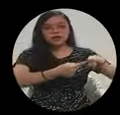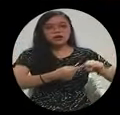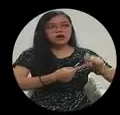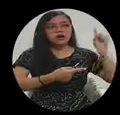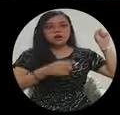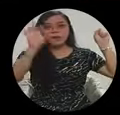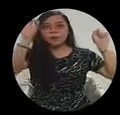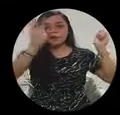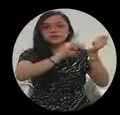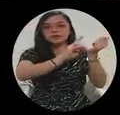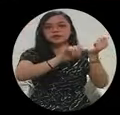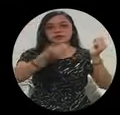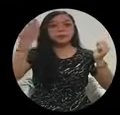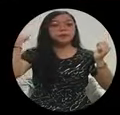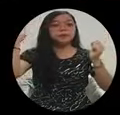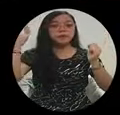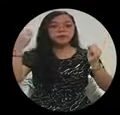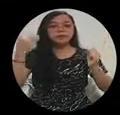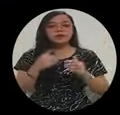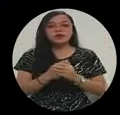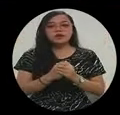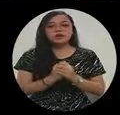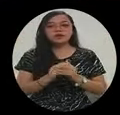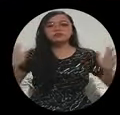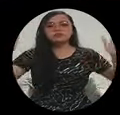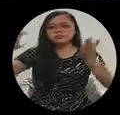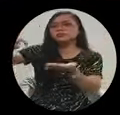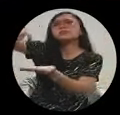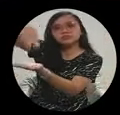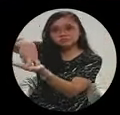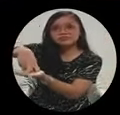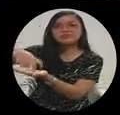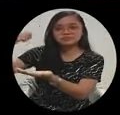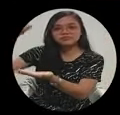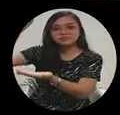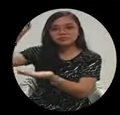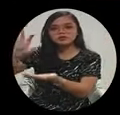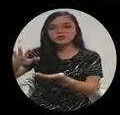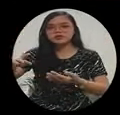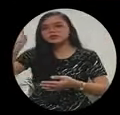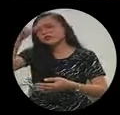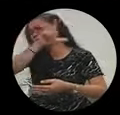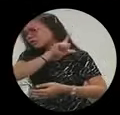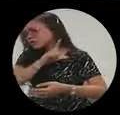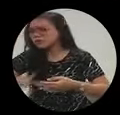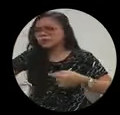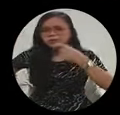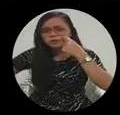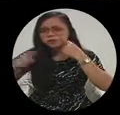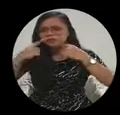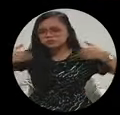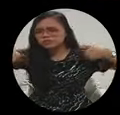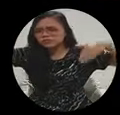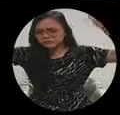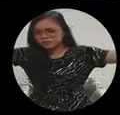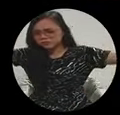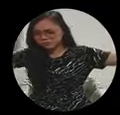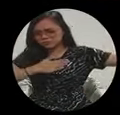as soon as I became pastor, that night, I knelt before the Lord and said, Lord, I am committing myself to you